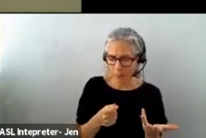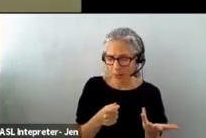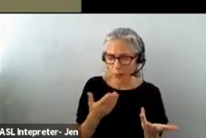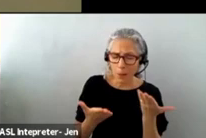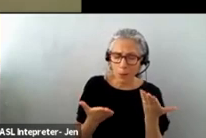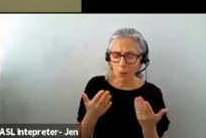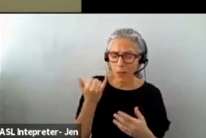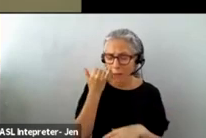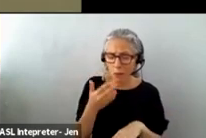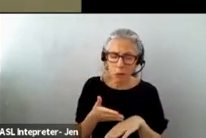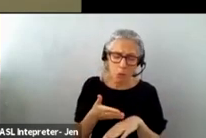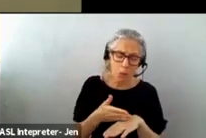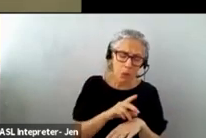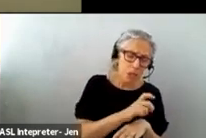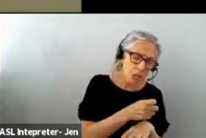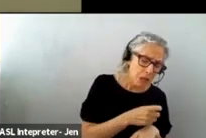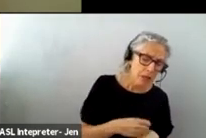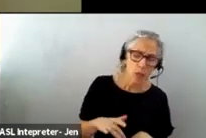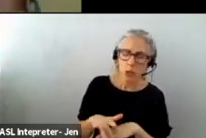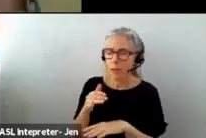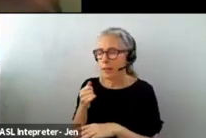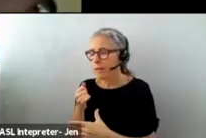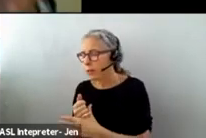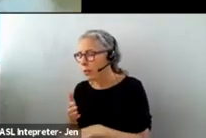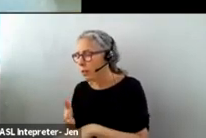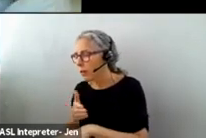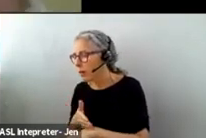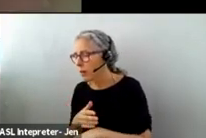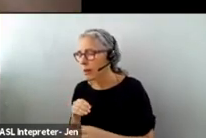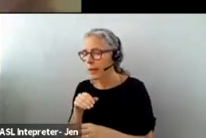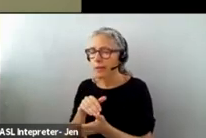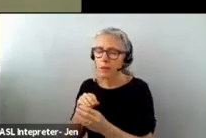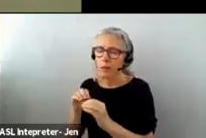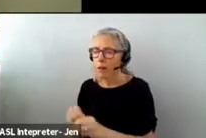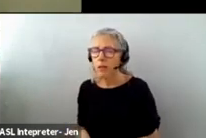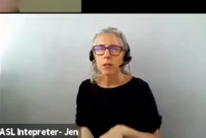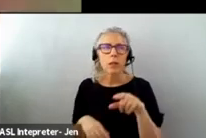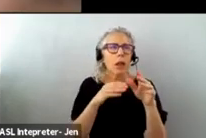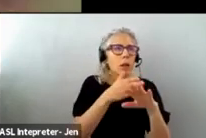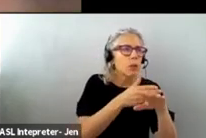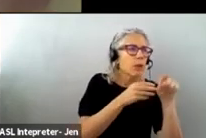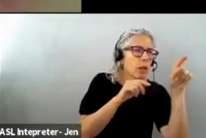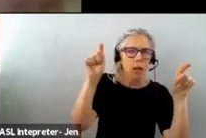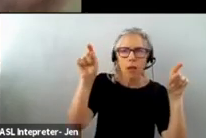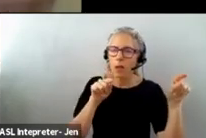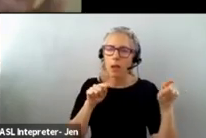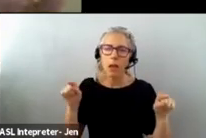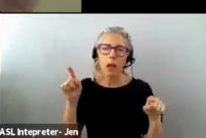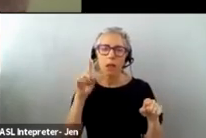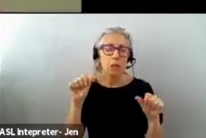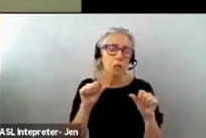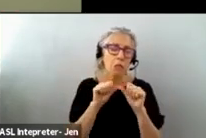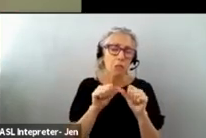maybe diagnostics or early intervention in a physician's office or a health system, I mean, that could have lasting